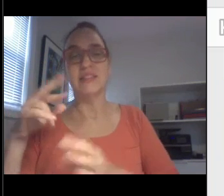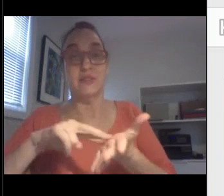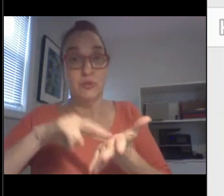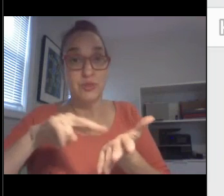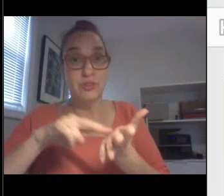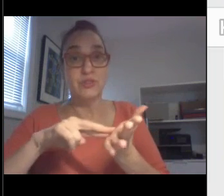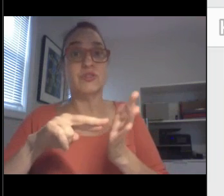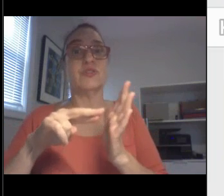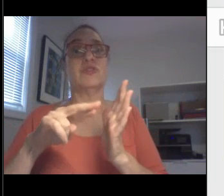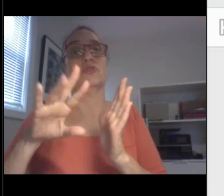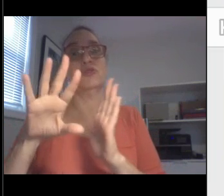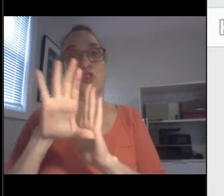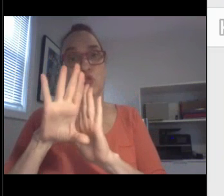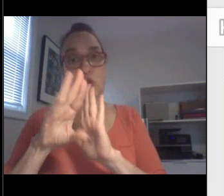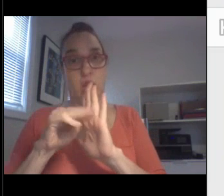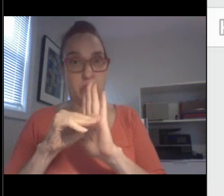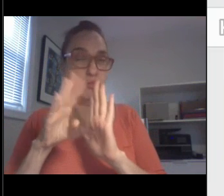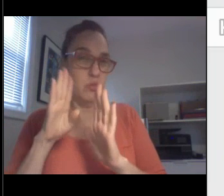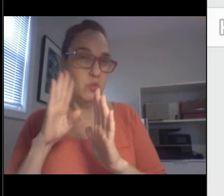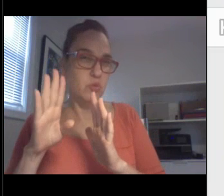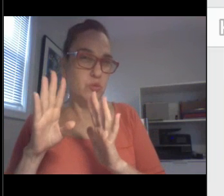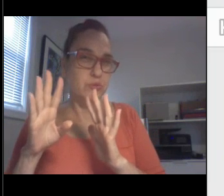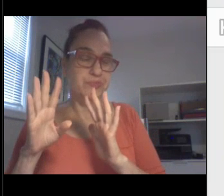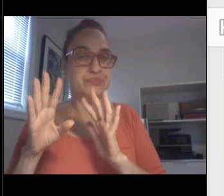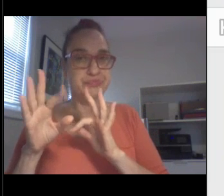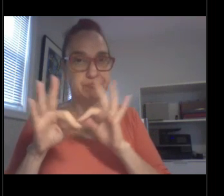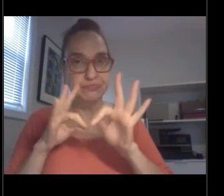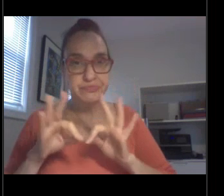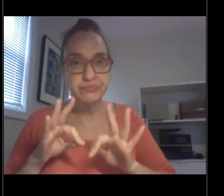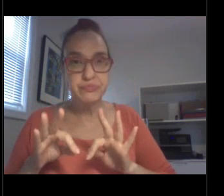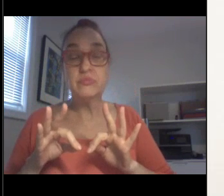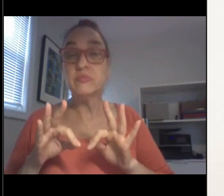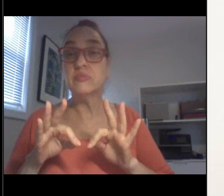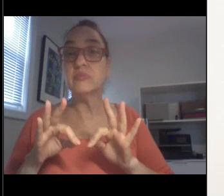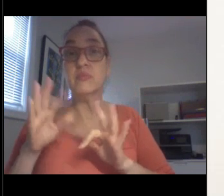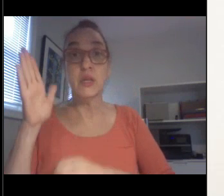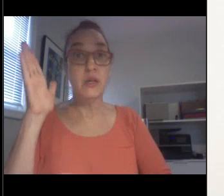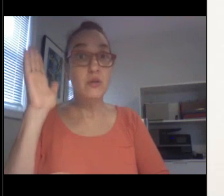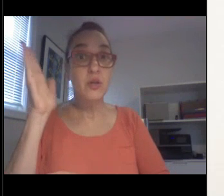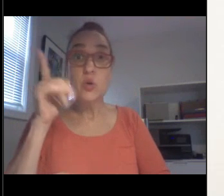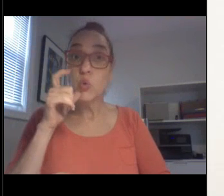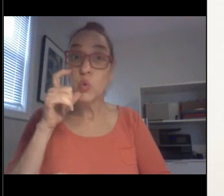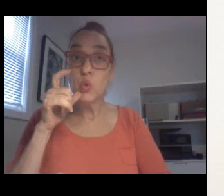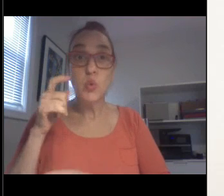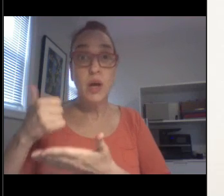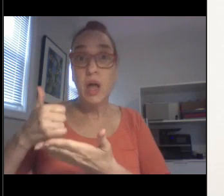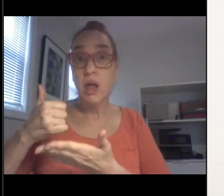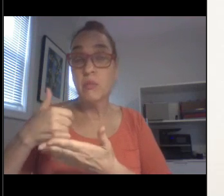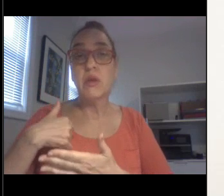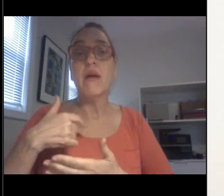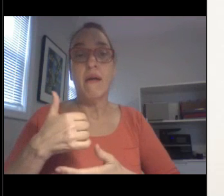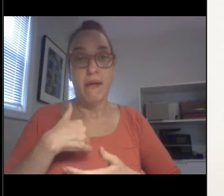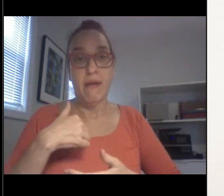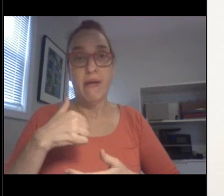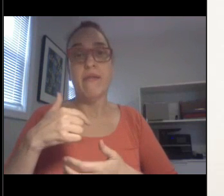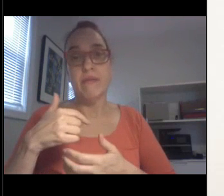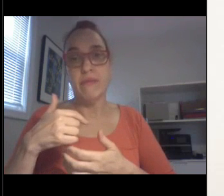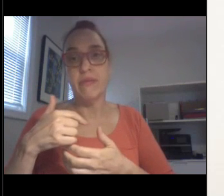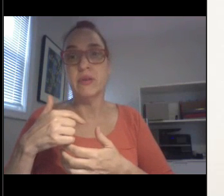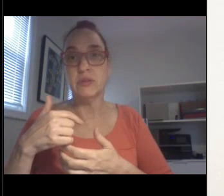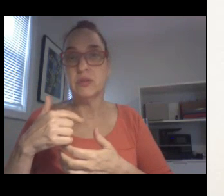I am going to, the presentation that David is graciously helping me with is a PDF as opposed to a keynote or a